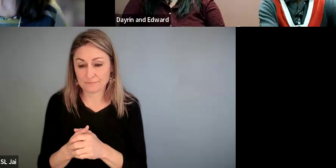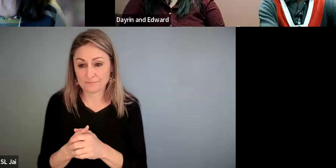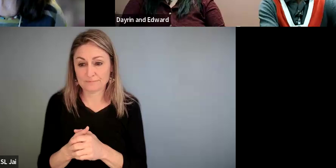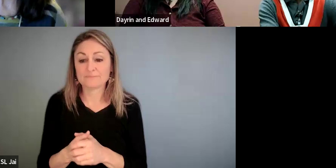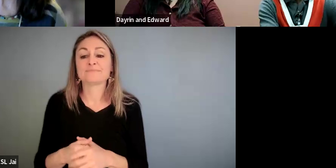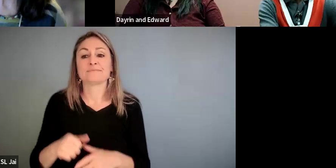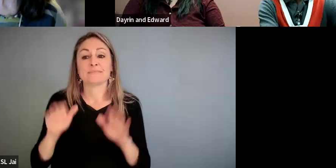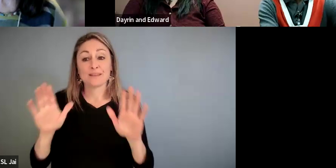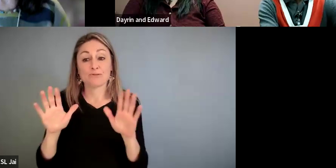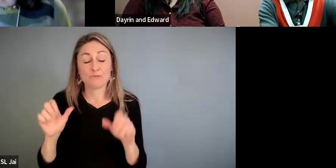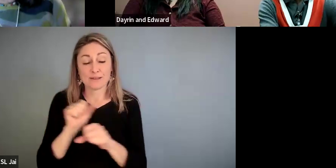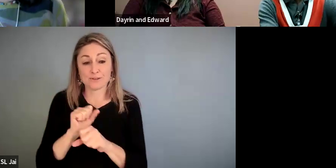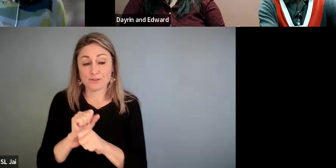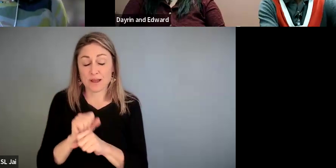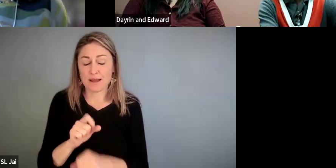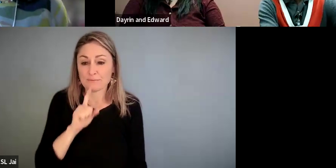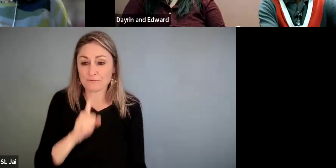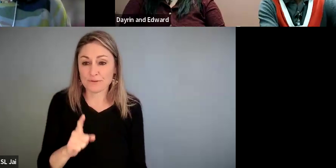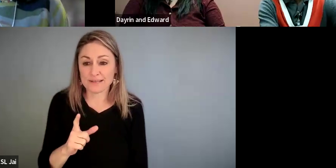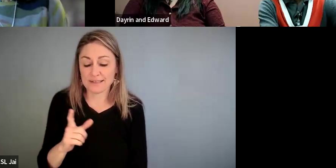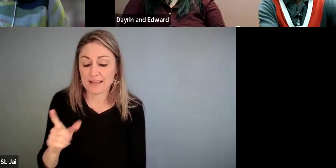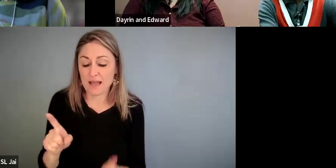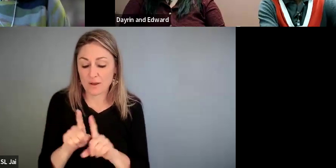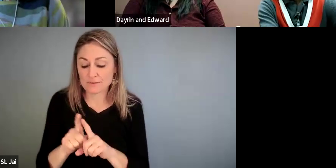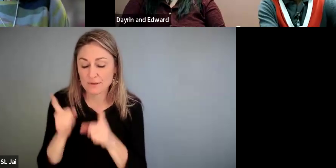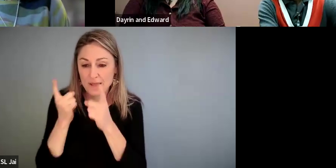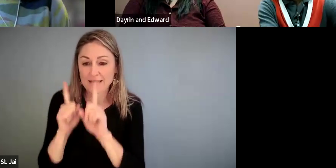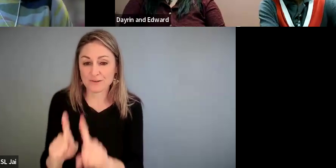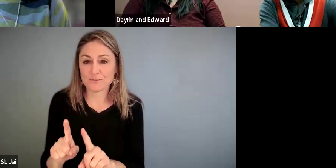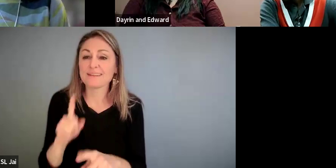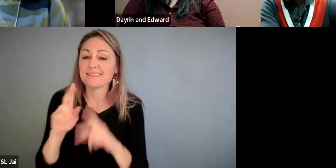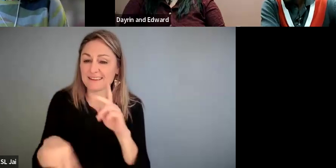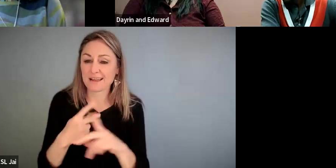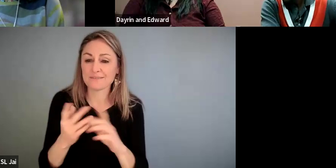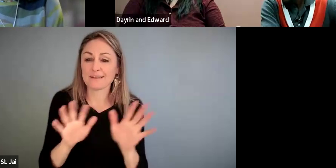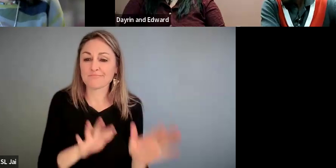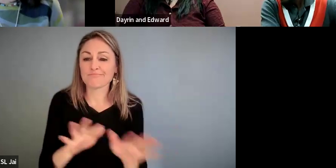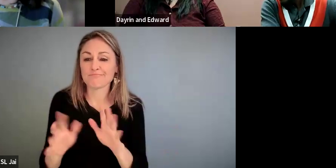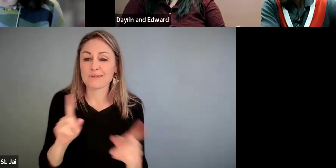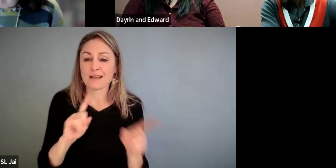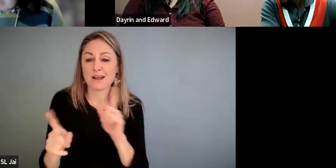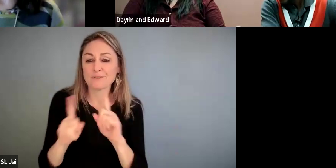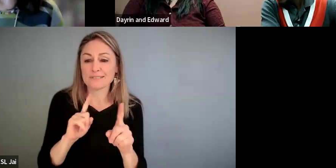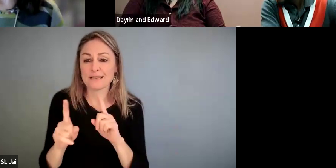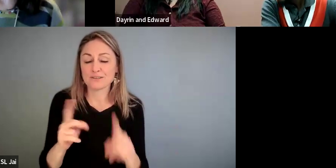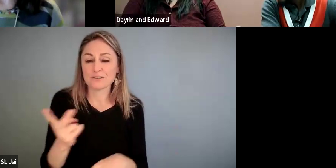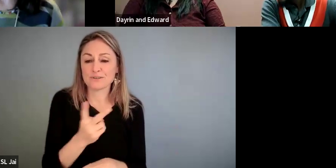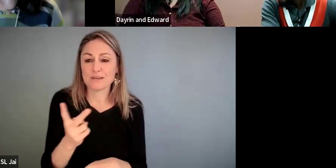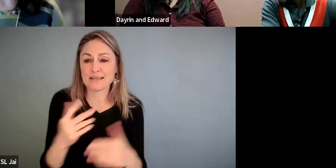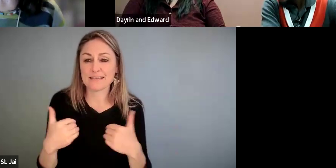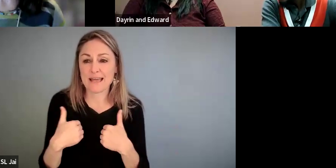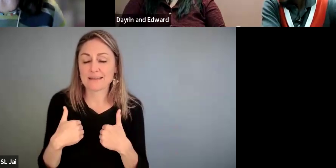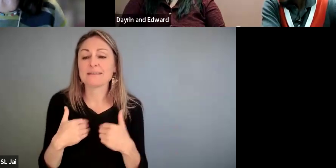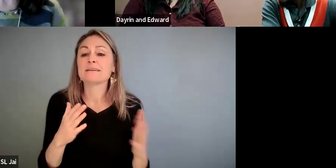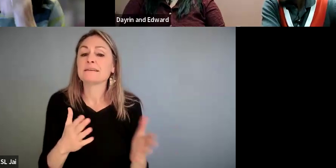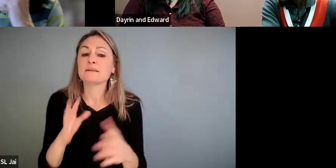Great job, guys. I think this was, I really also agree that I like the kind of conversational thing you guys did back and forth. Can you talk a little bit